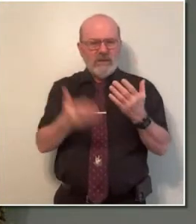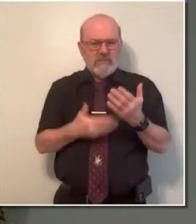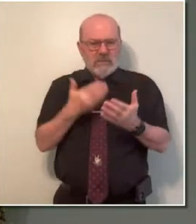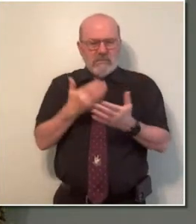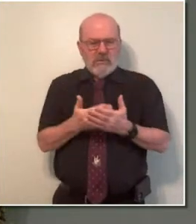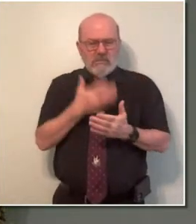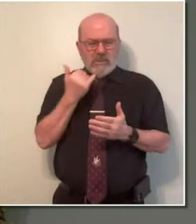hadn't been born.